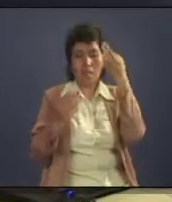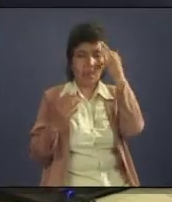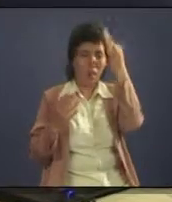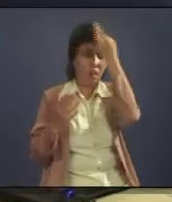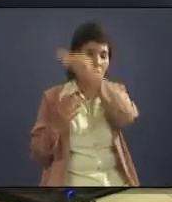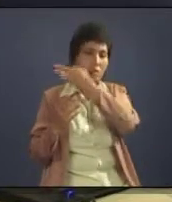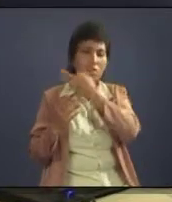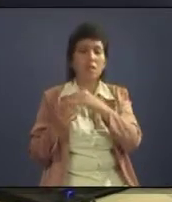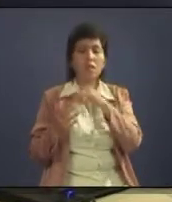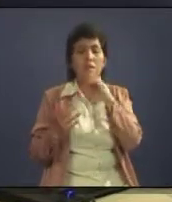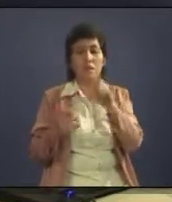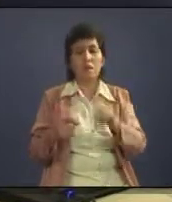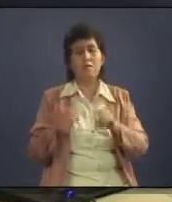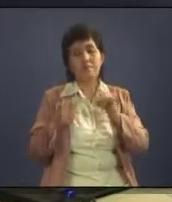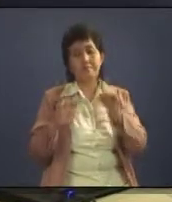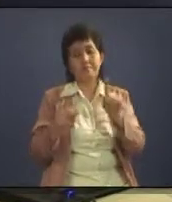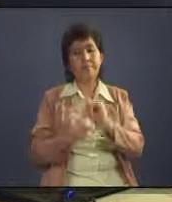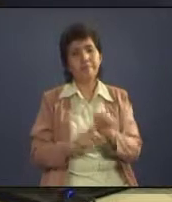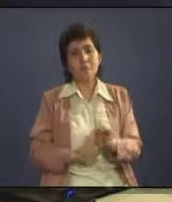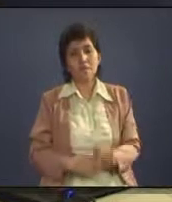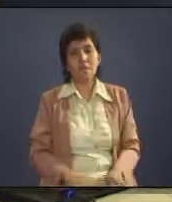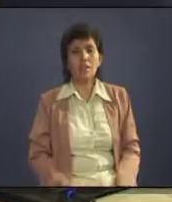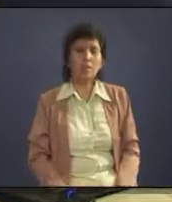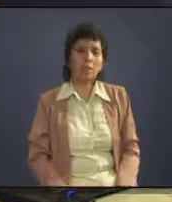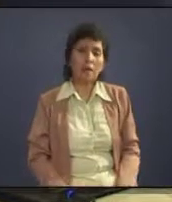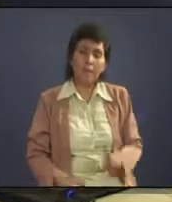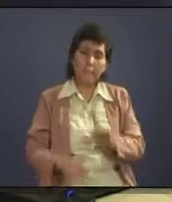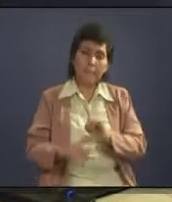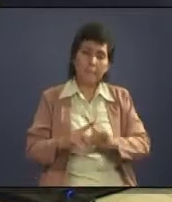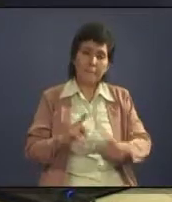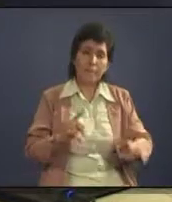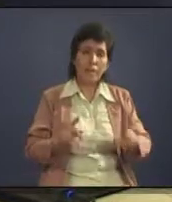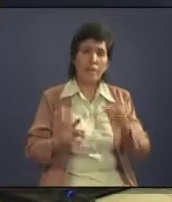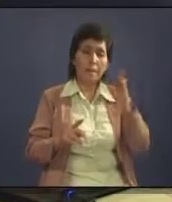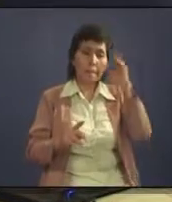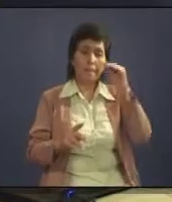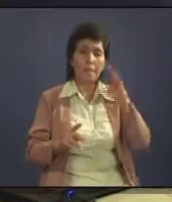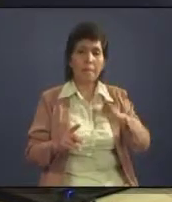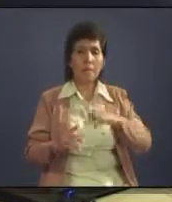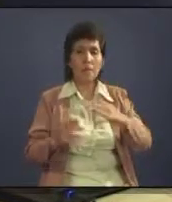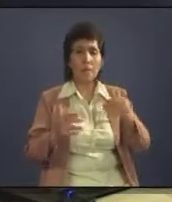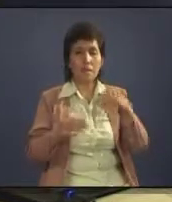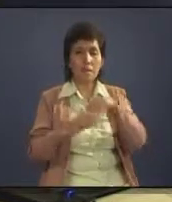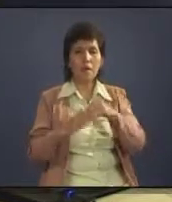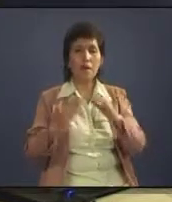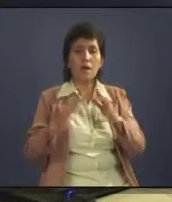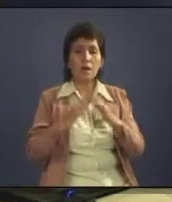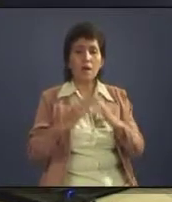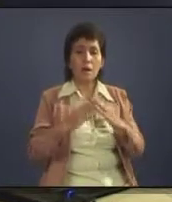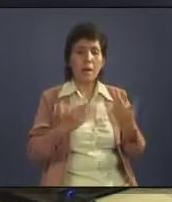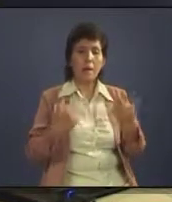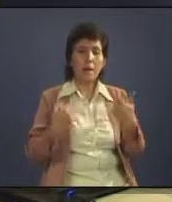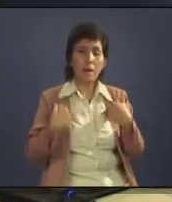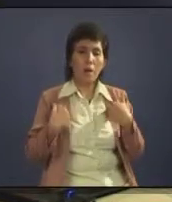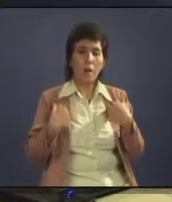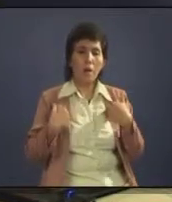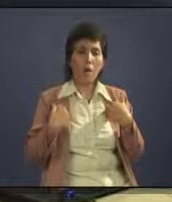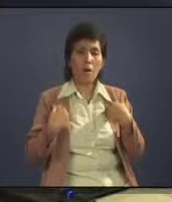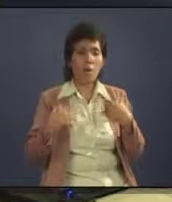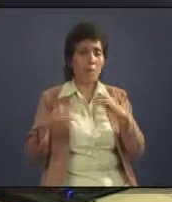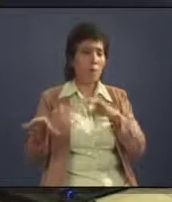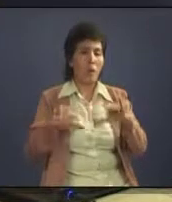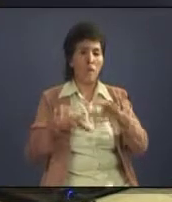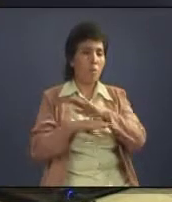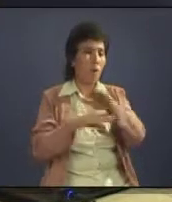know anything, who shouldn't go to work. Okay. Whereas the man is the man of the house. The man holds